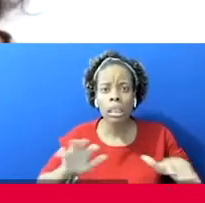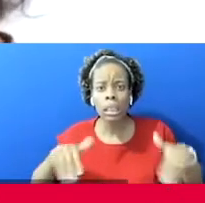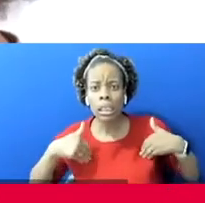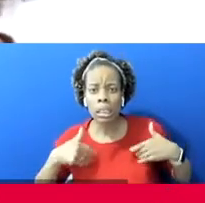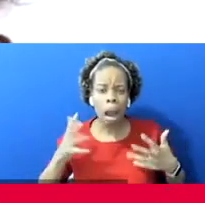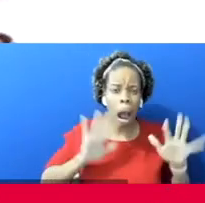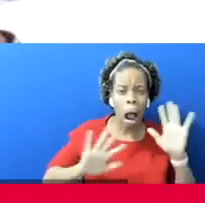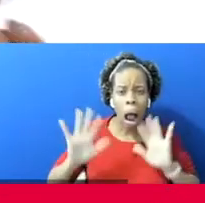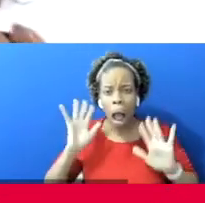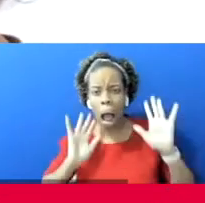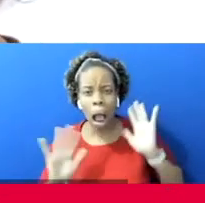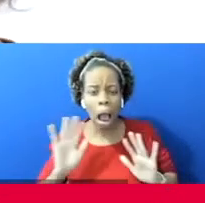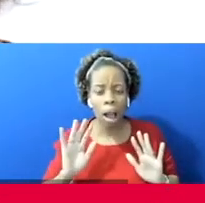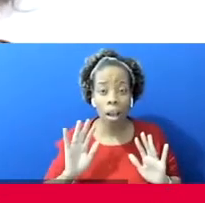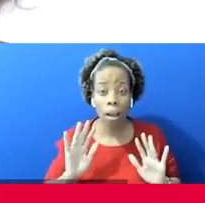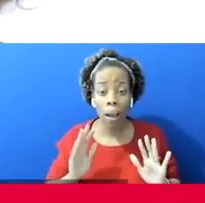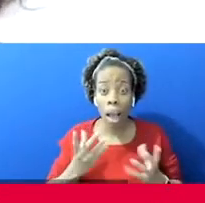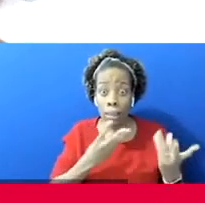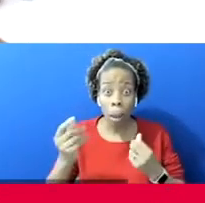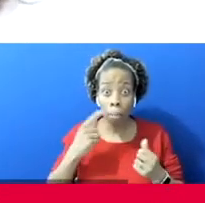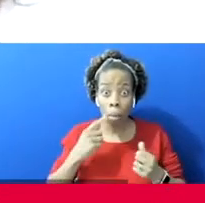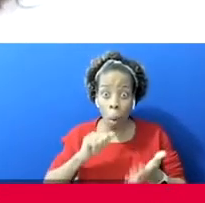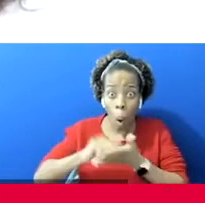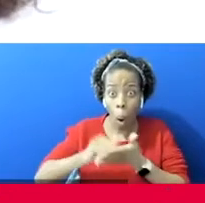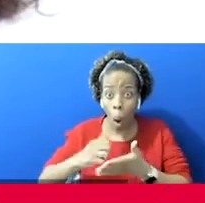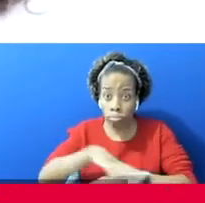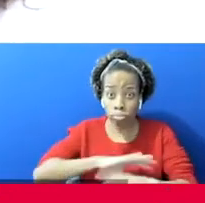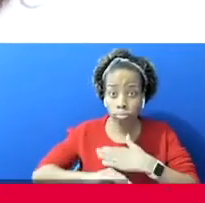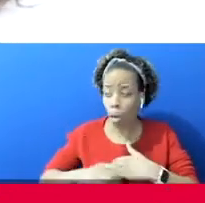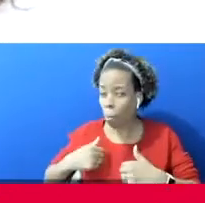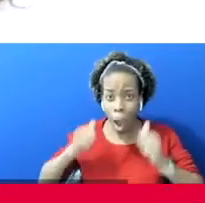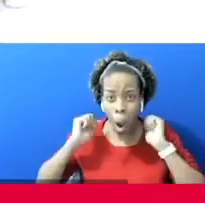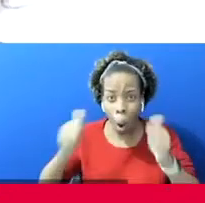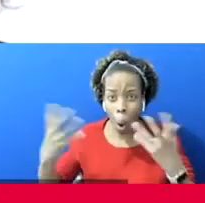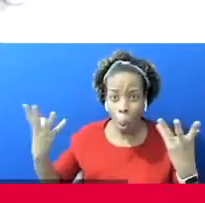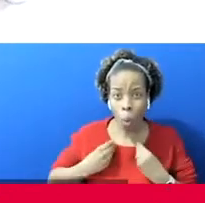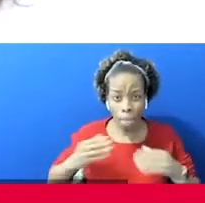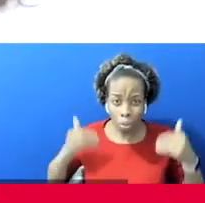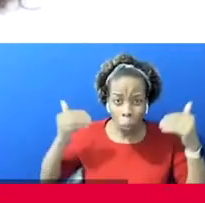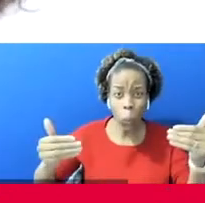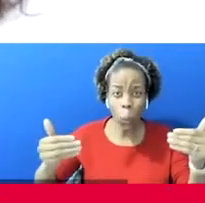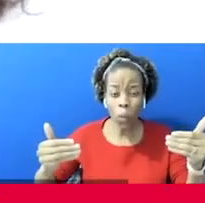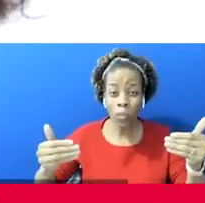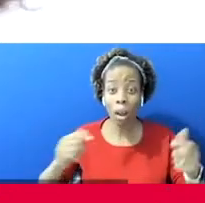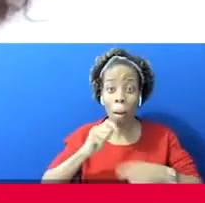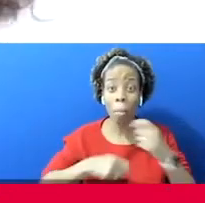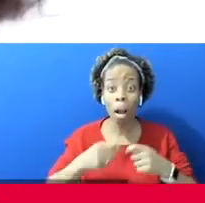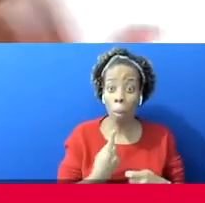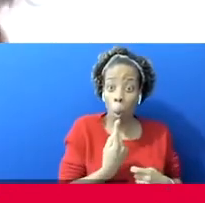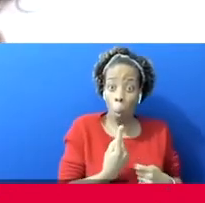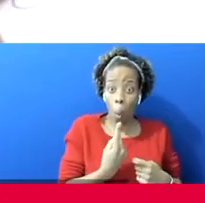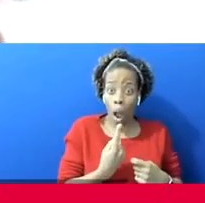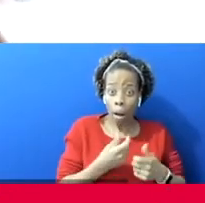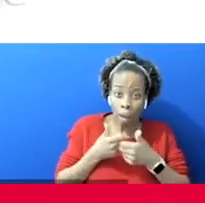a blessing, because that's someone listening to you, and that's someone that wants to join you on your fight. And all of a sudden you go from being this like one